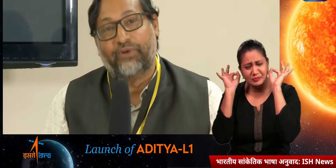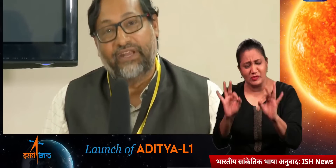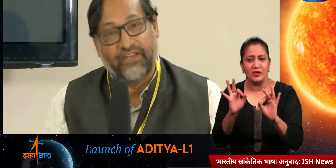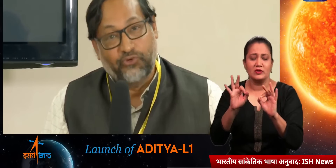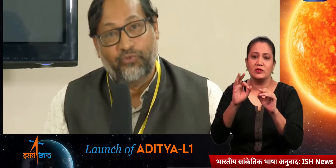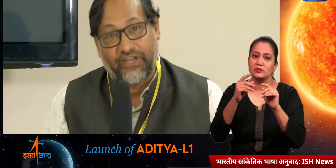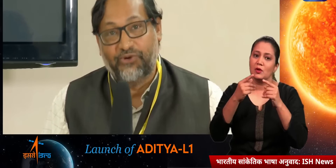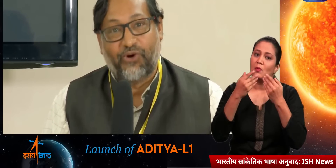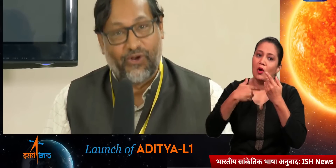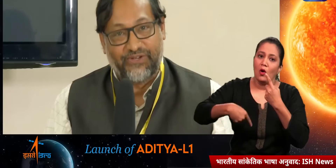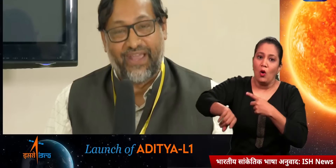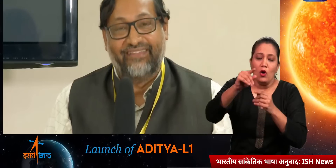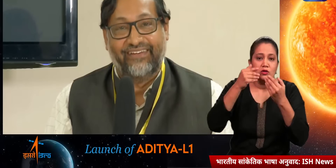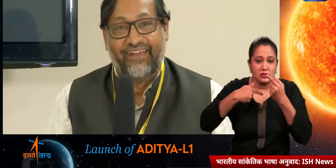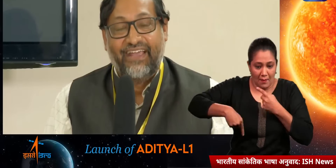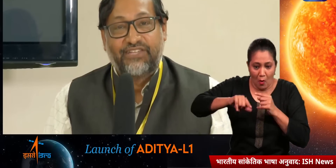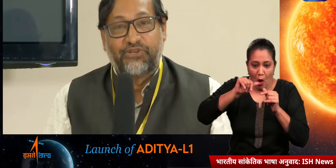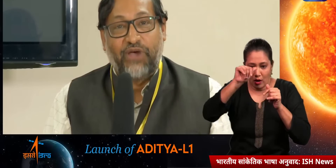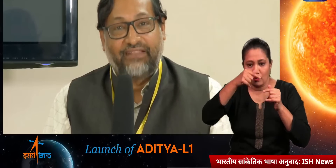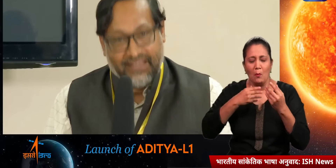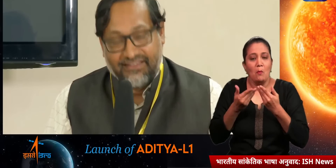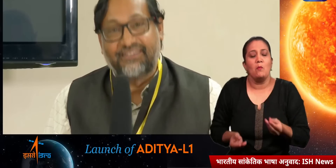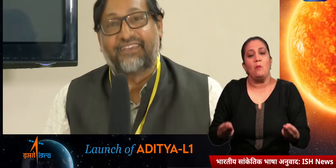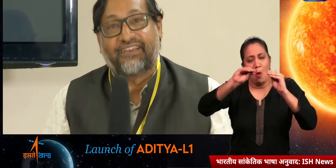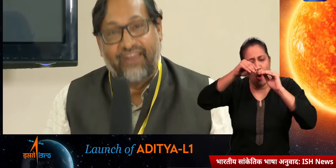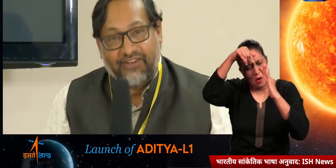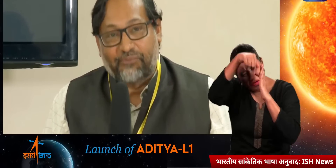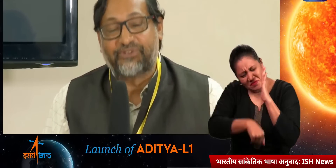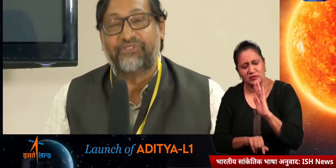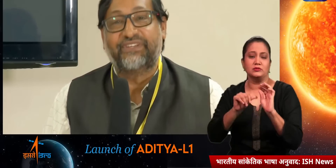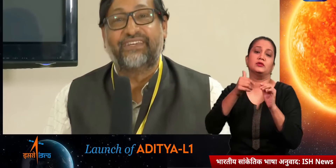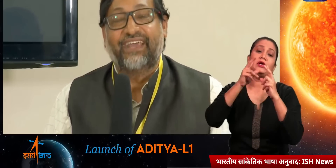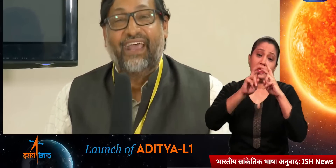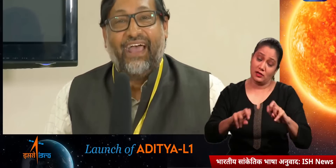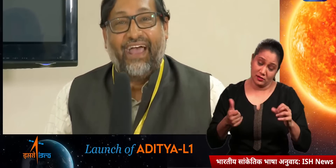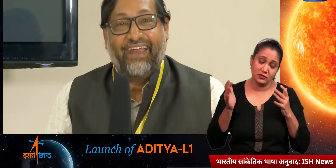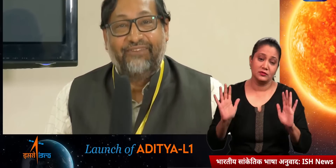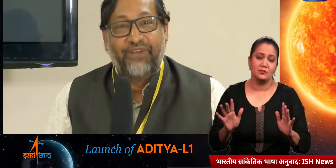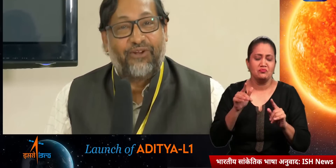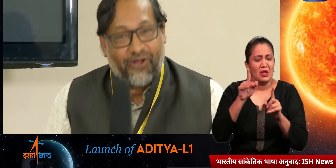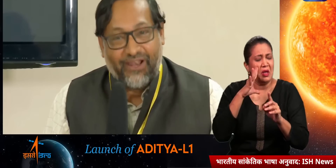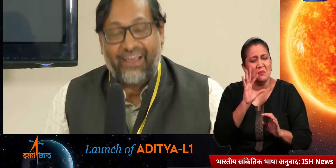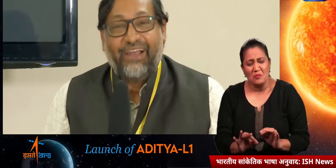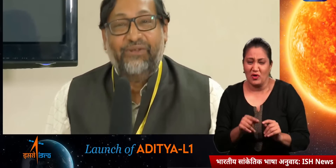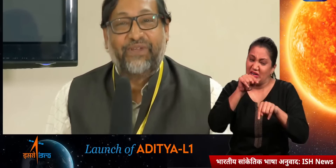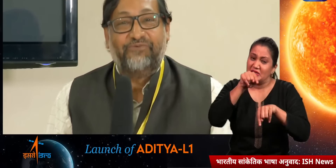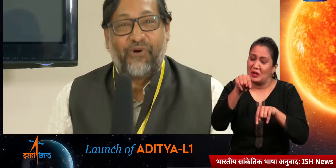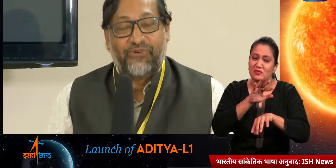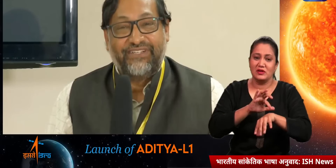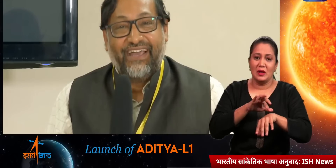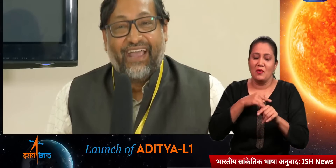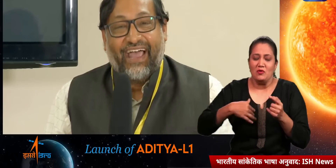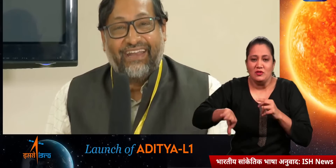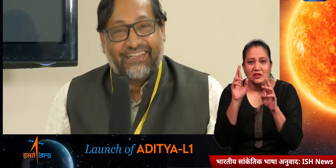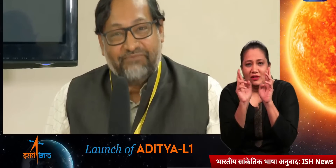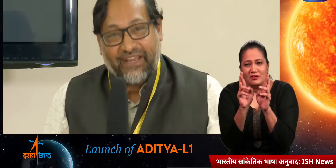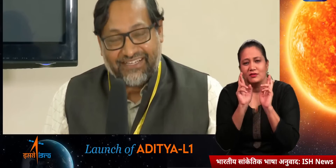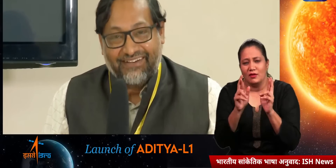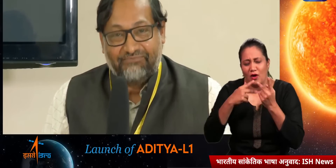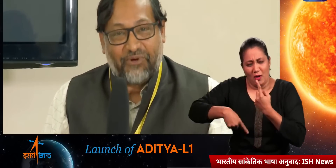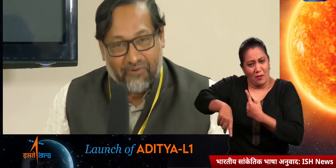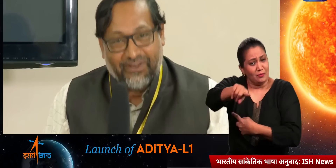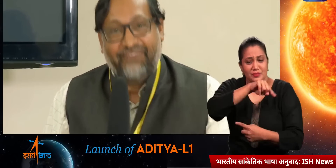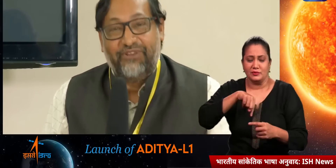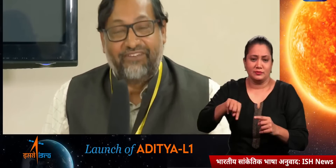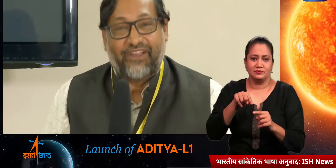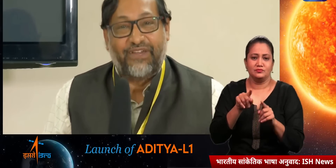really open a new window altogether. So I think this is a great opportunity and we are all looking forward. And as I